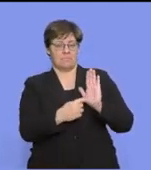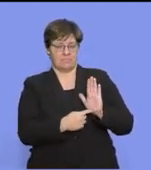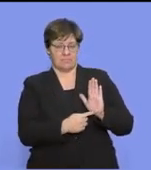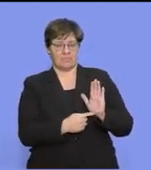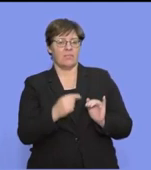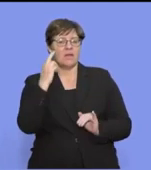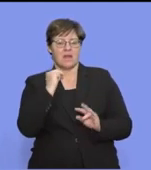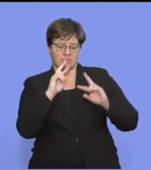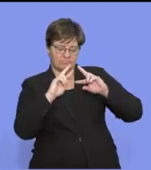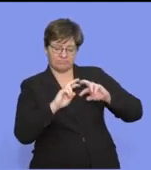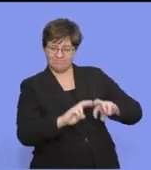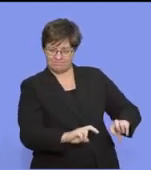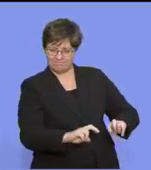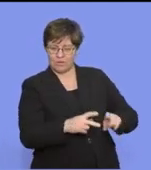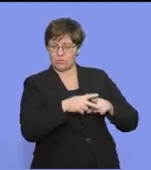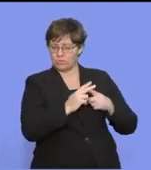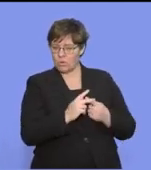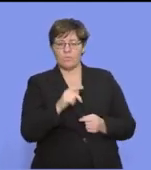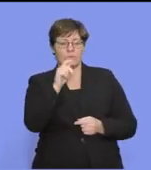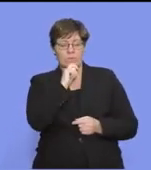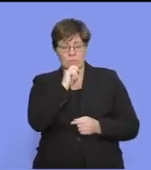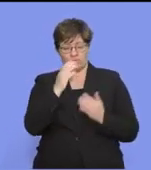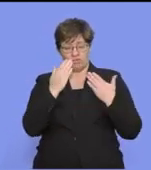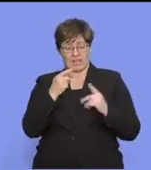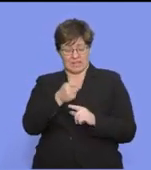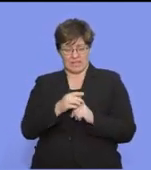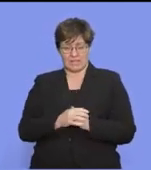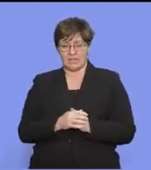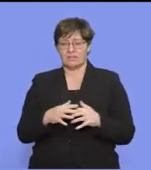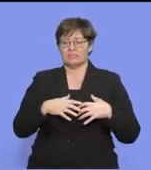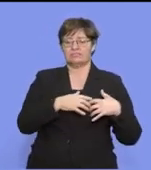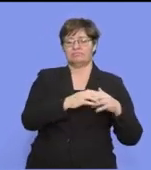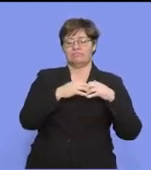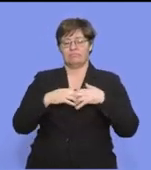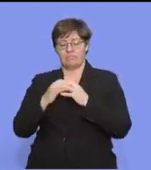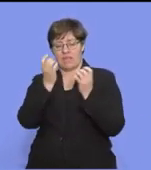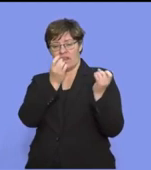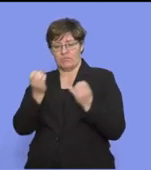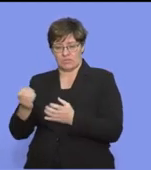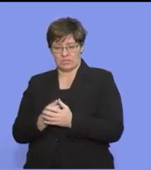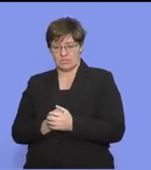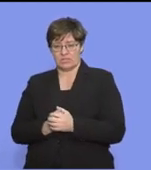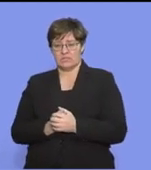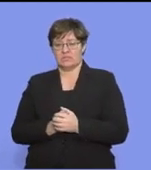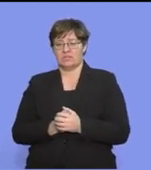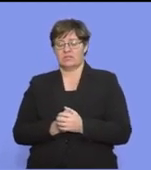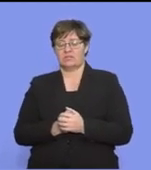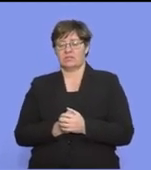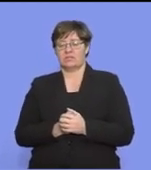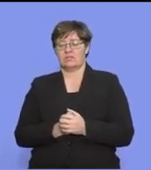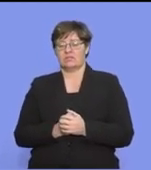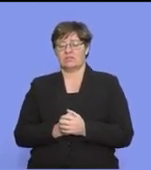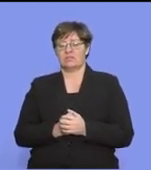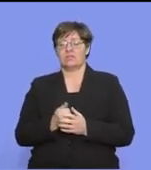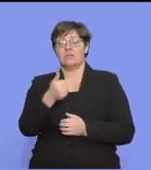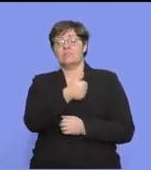nice study tool that you can use when you are studying to set out information. And if we have a look here, here we have our